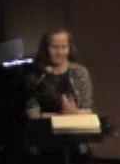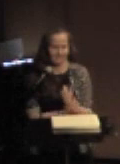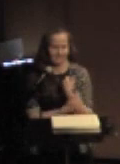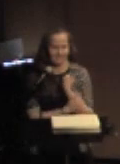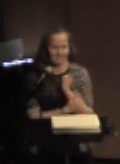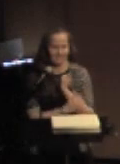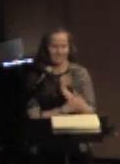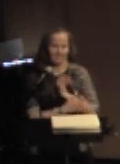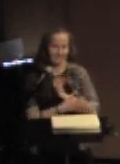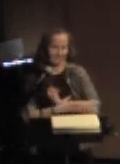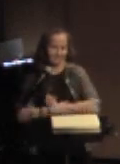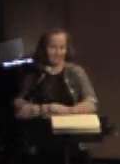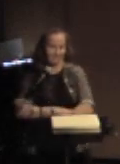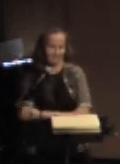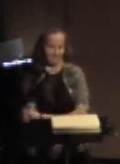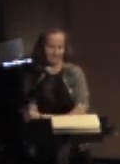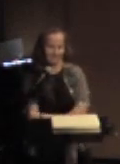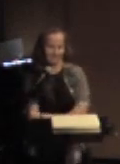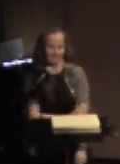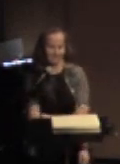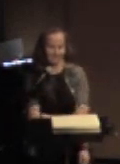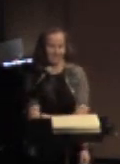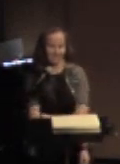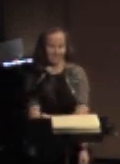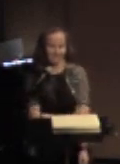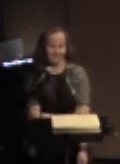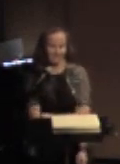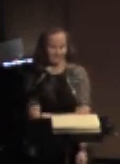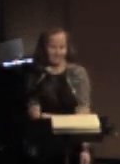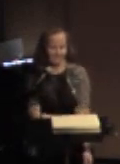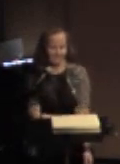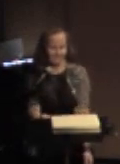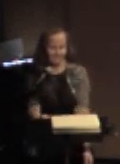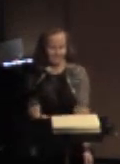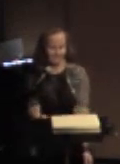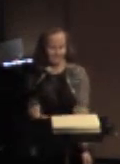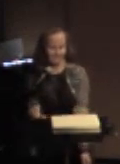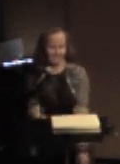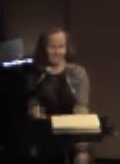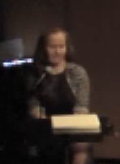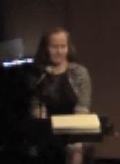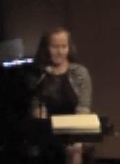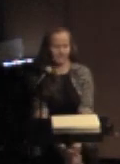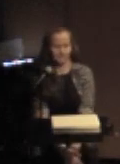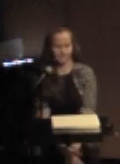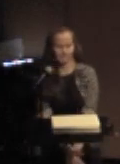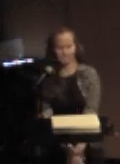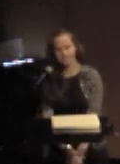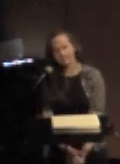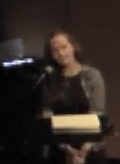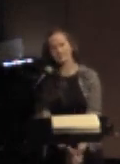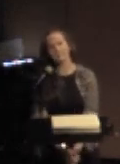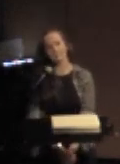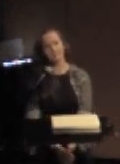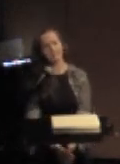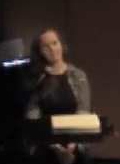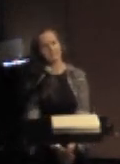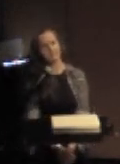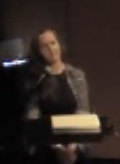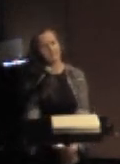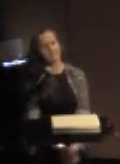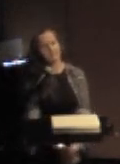you but where have you been can't you tell me something you were